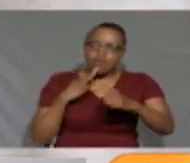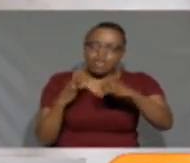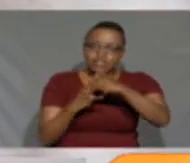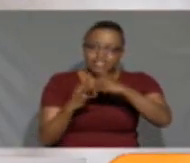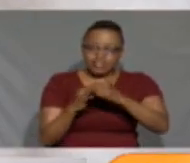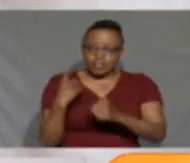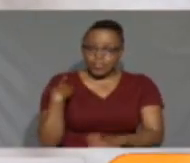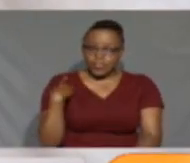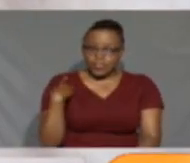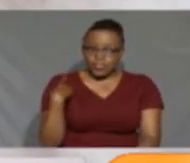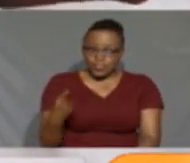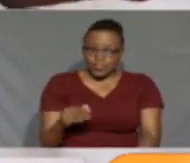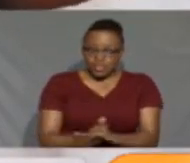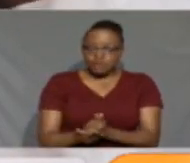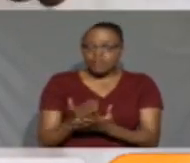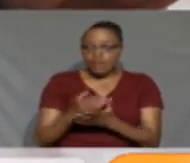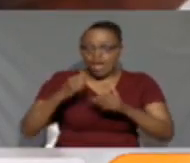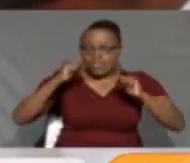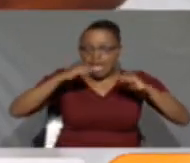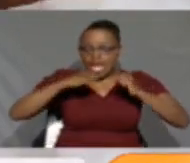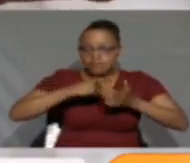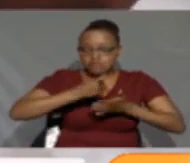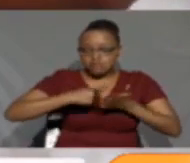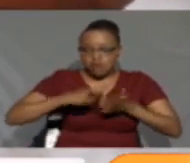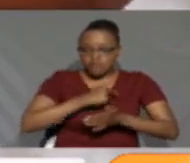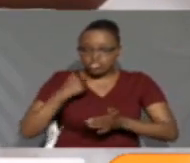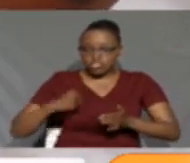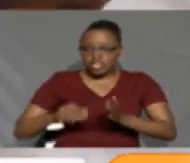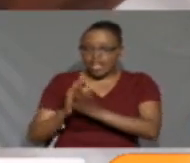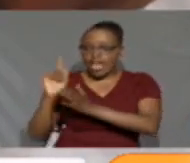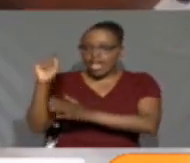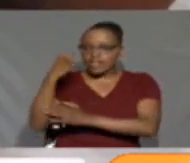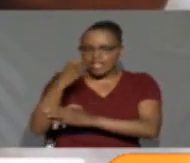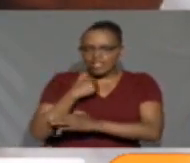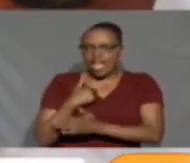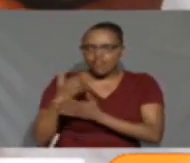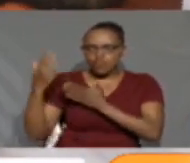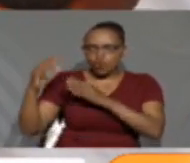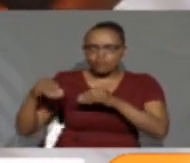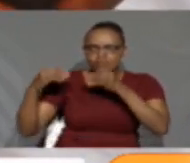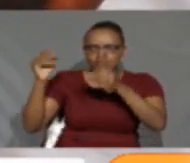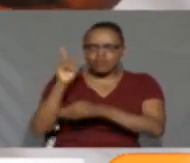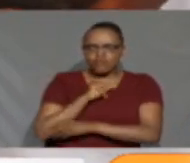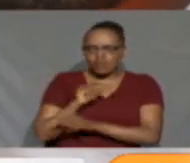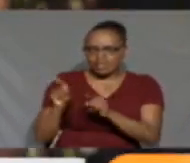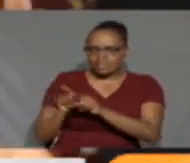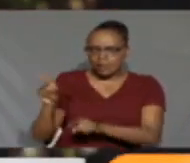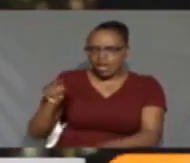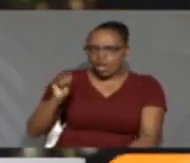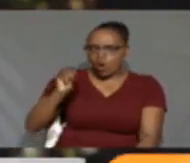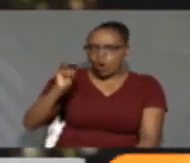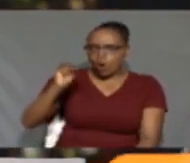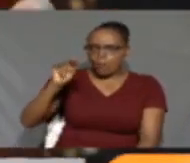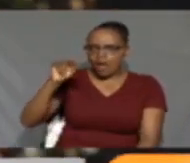1,800. The recently signed pact between Kenya and China has also given hope to farmers like Omanga.